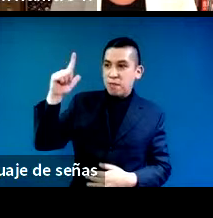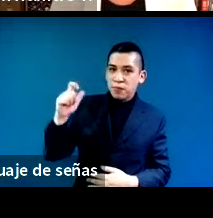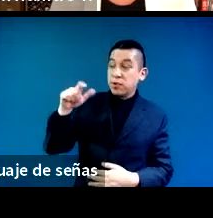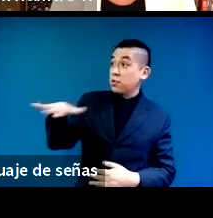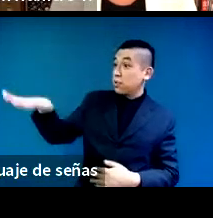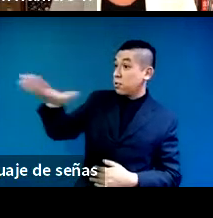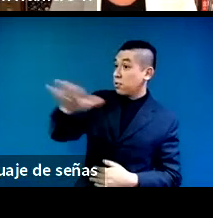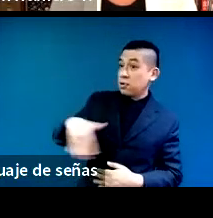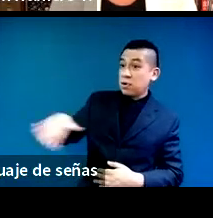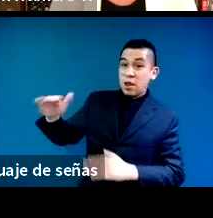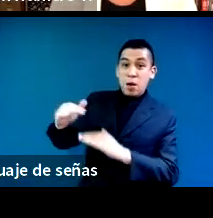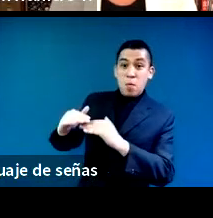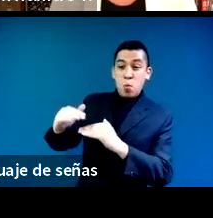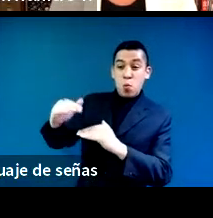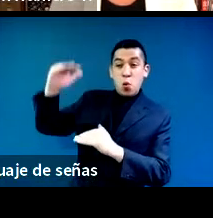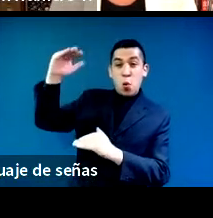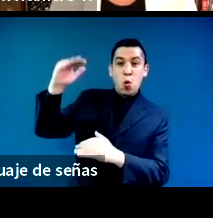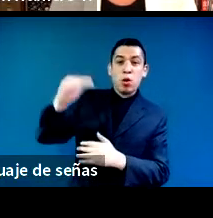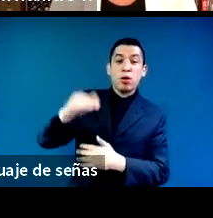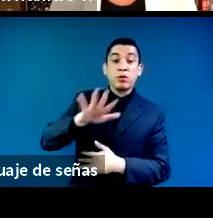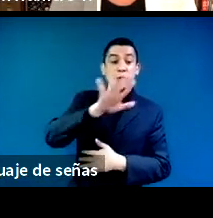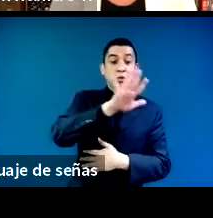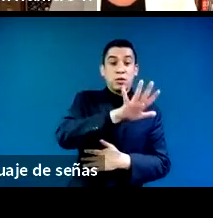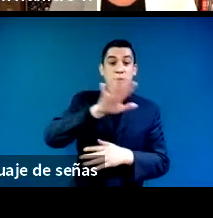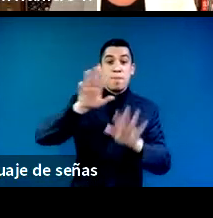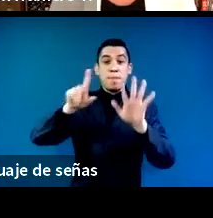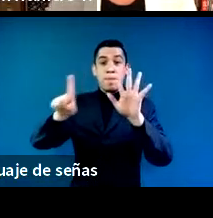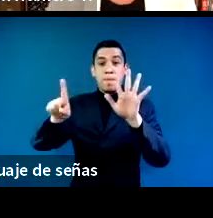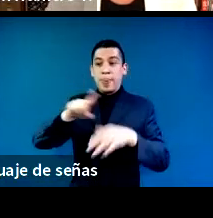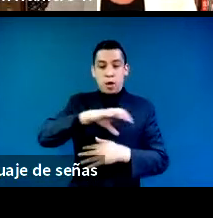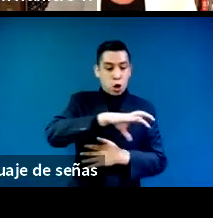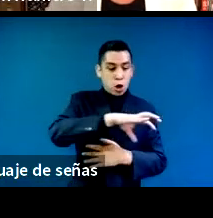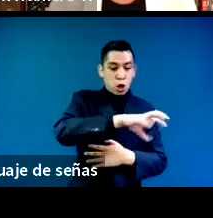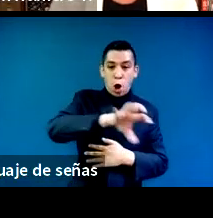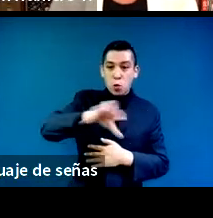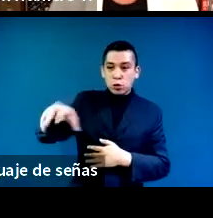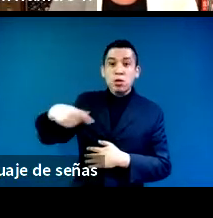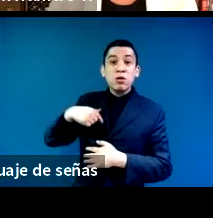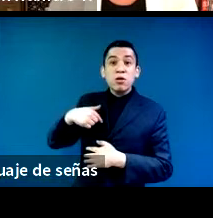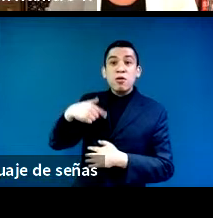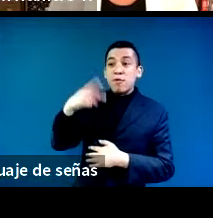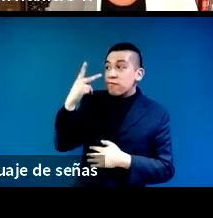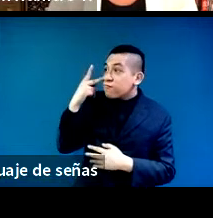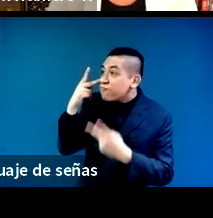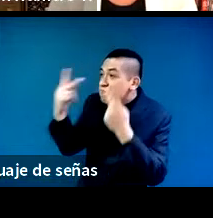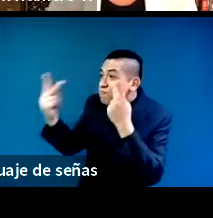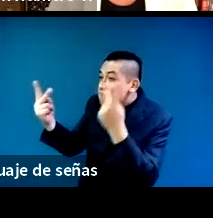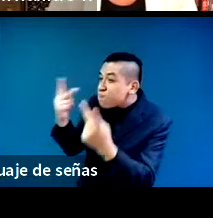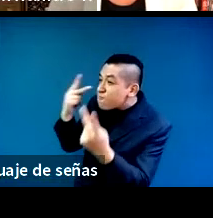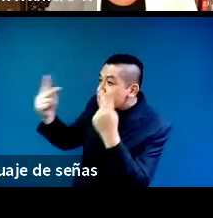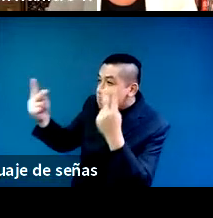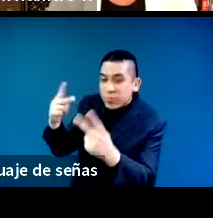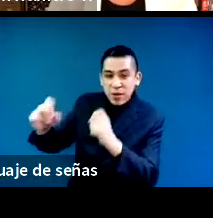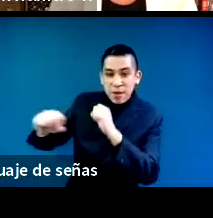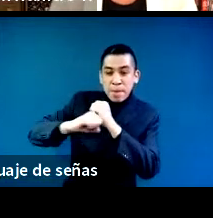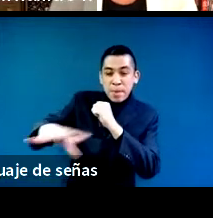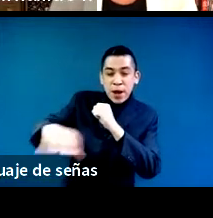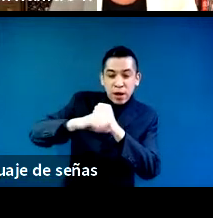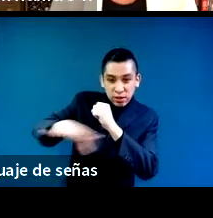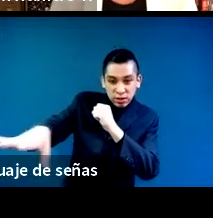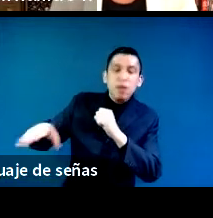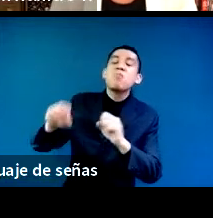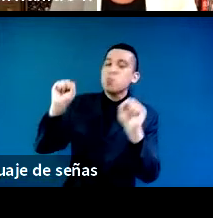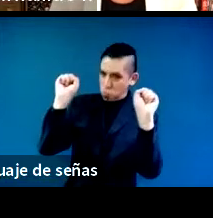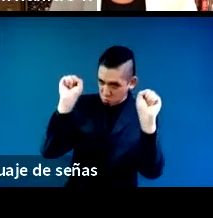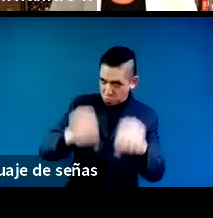solutions that the media are already putting forward. And through this discussion, one of the things that I kind of keep touching on in my head